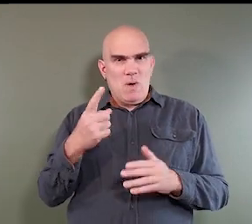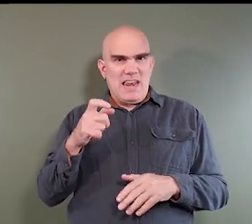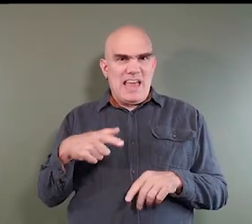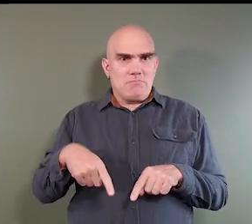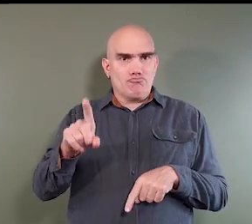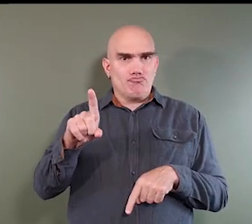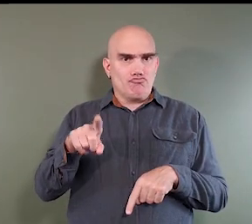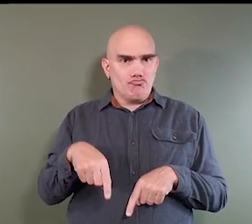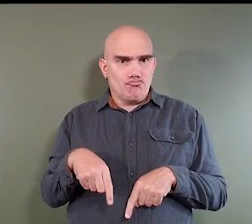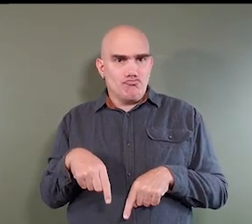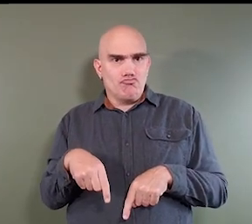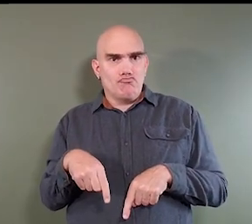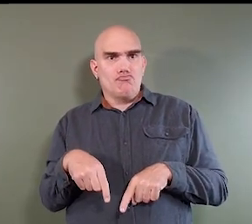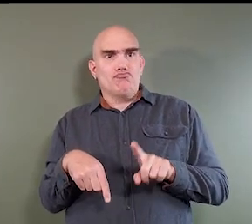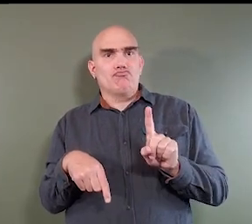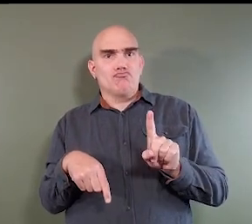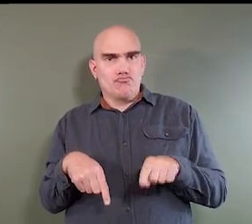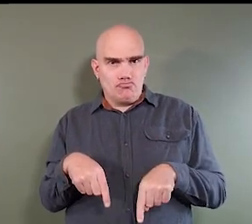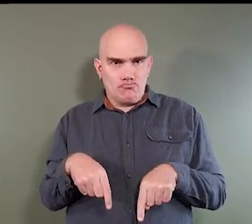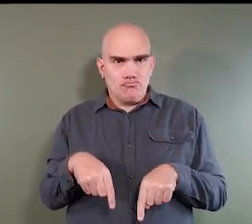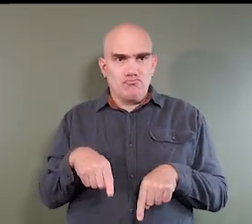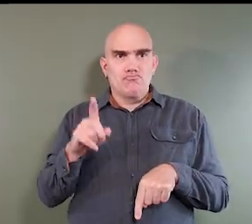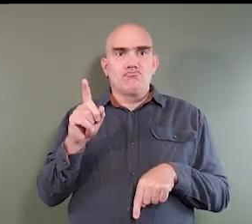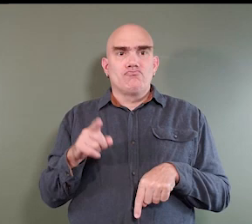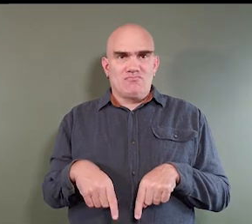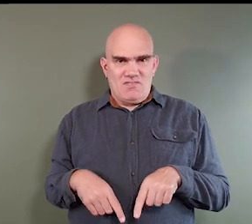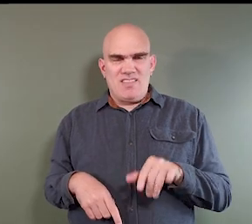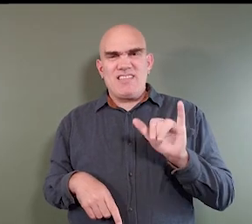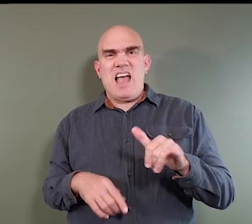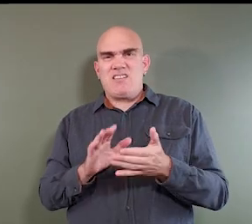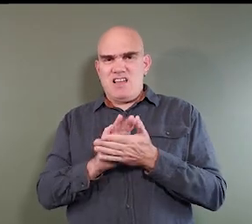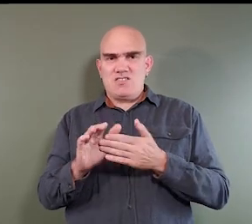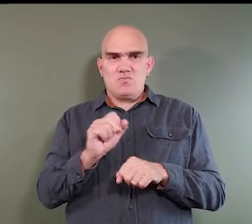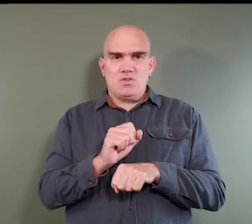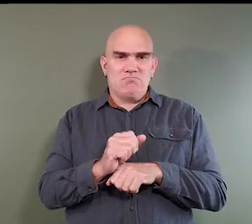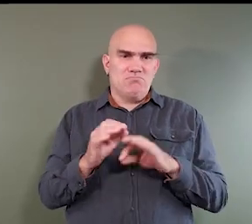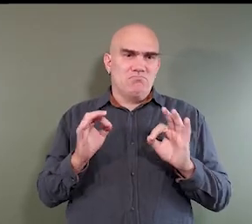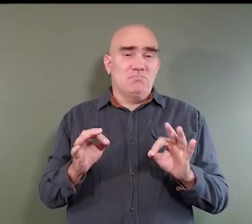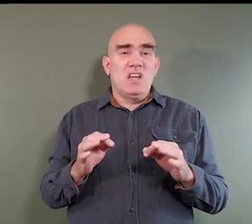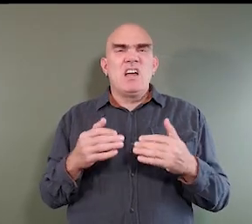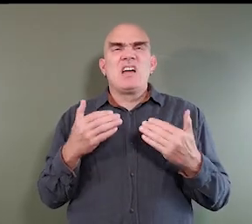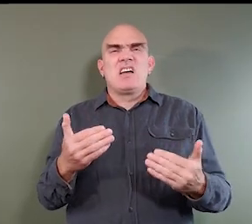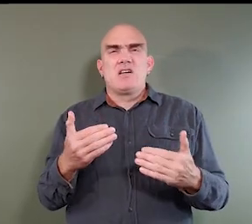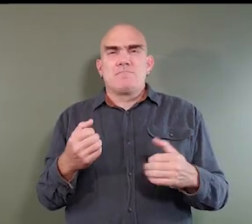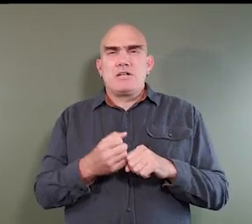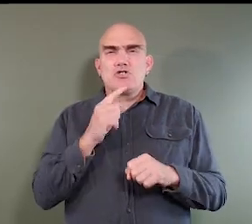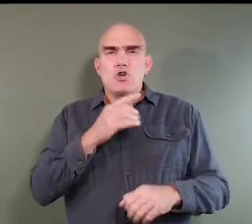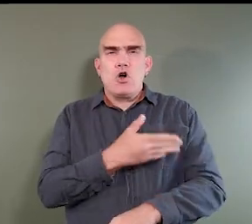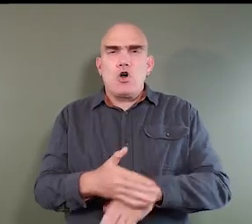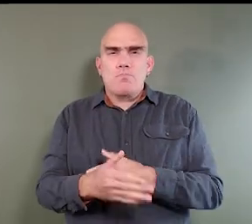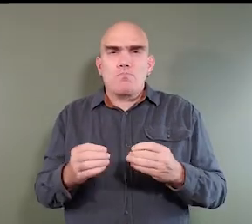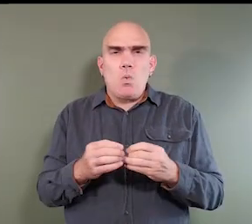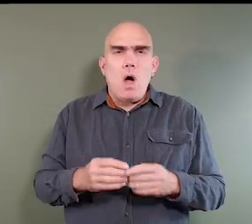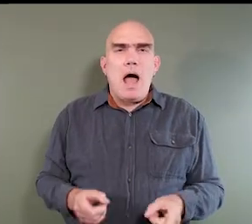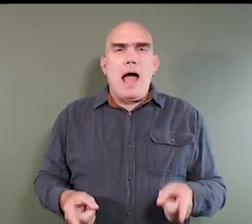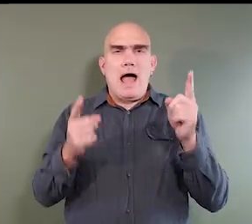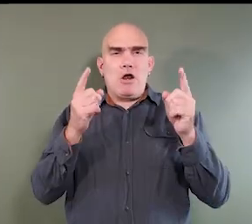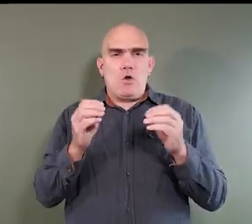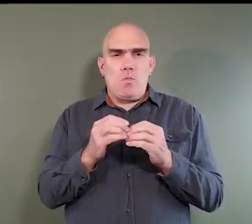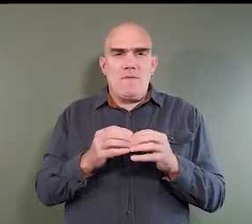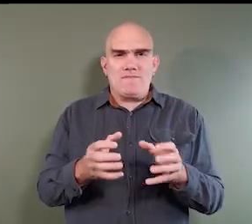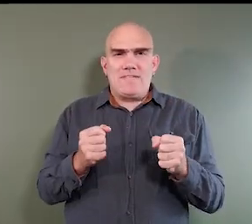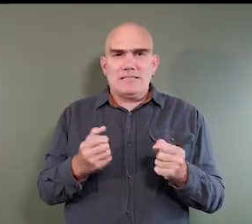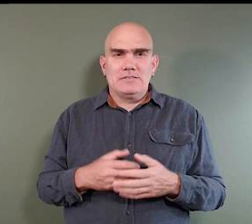you, David. There we go. Nice work. Let's get these swings a little faster and a little